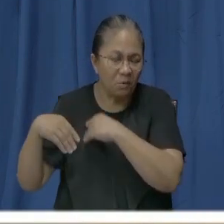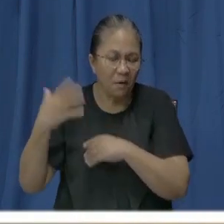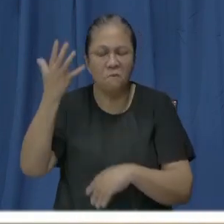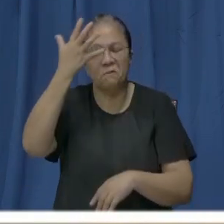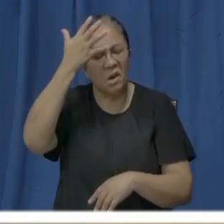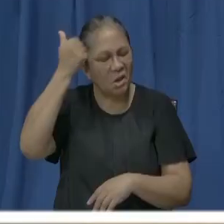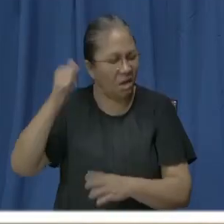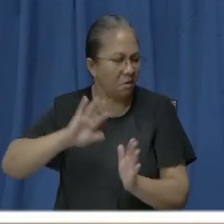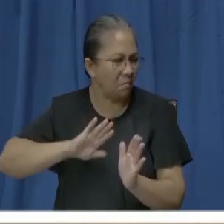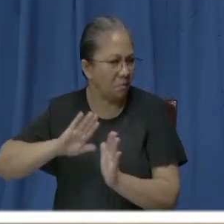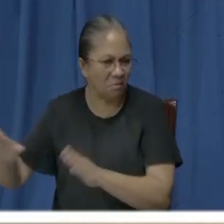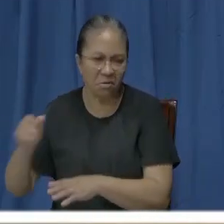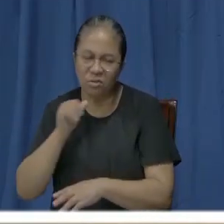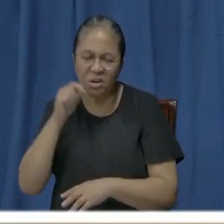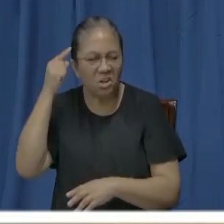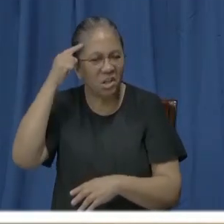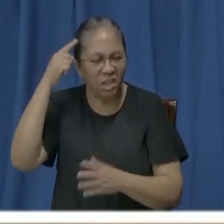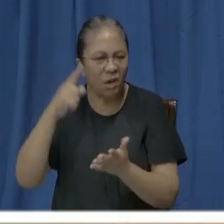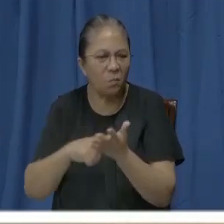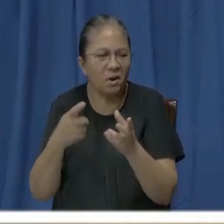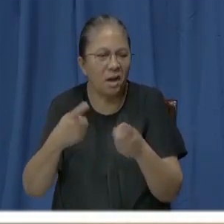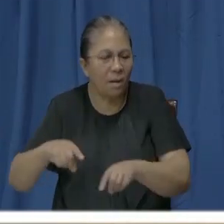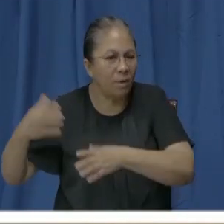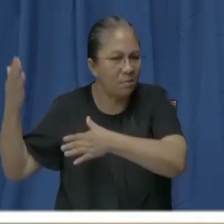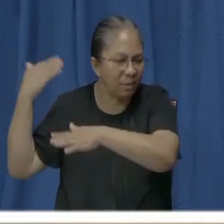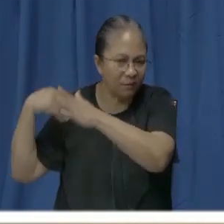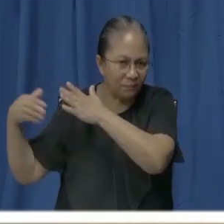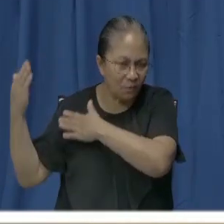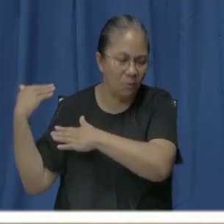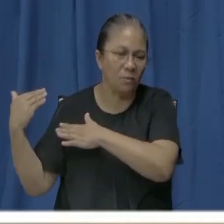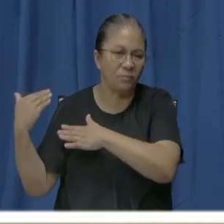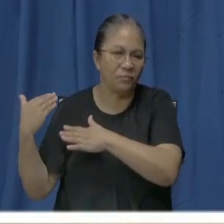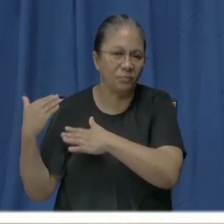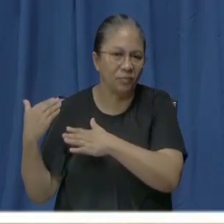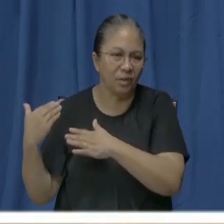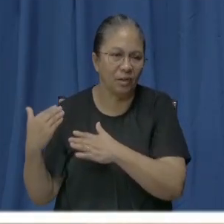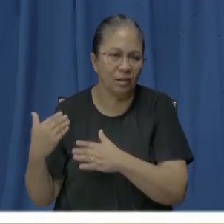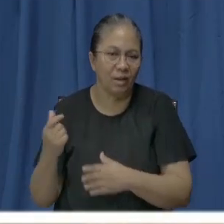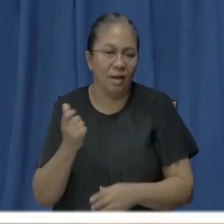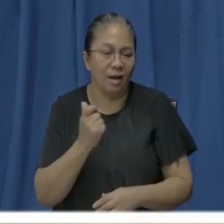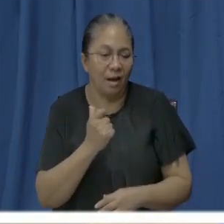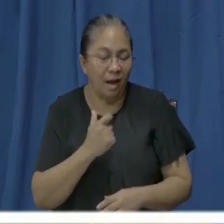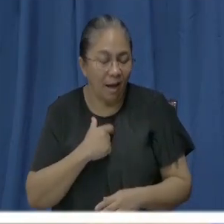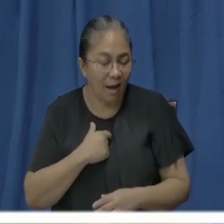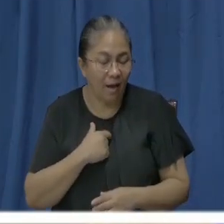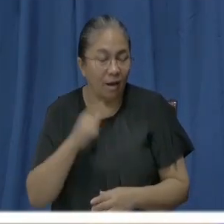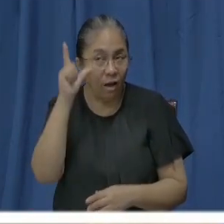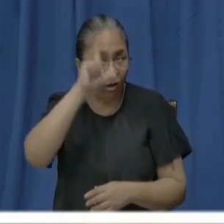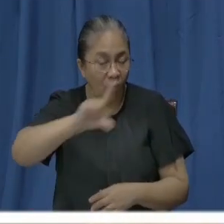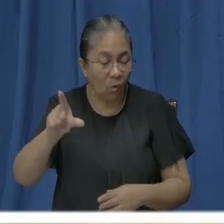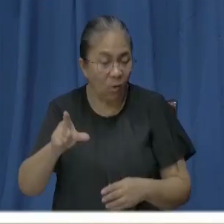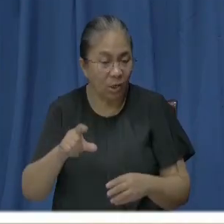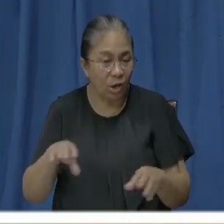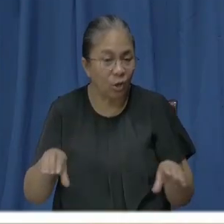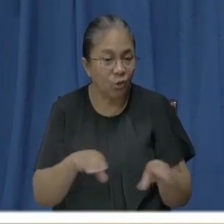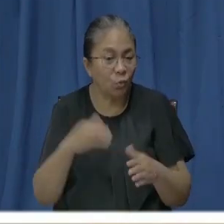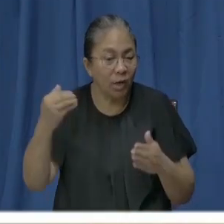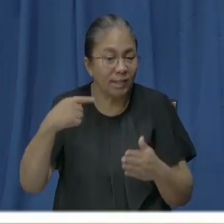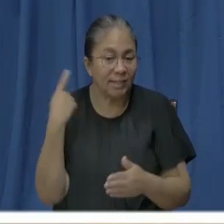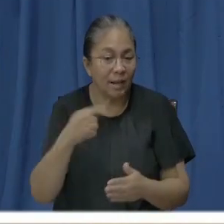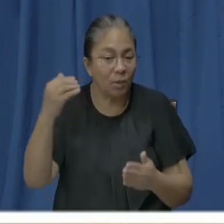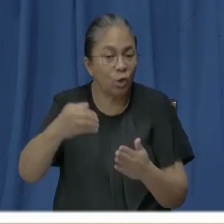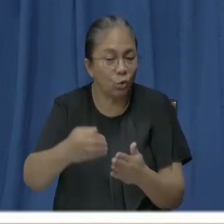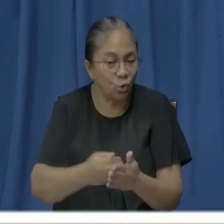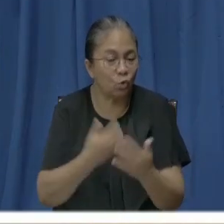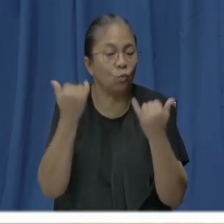need to think about what was done before. "See, I am doing a new deed. Even now,